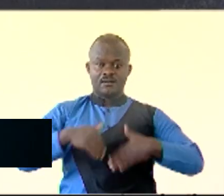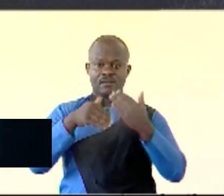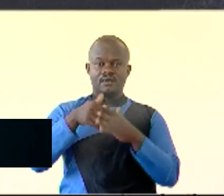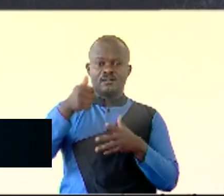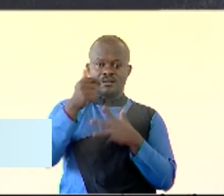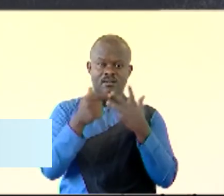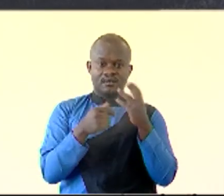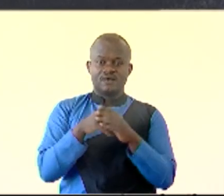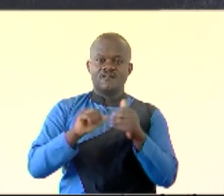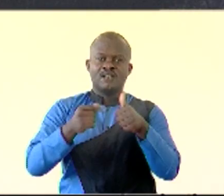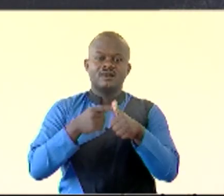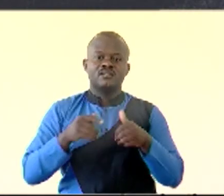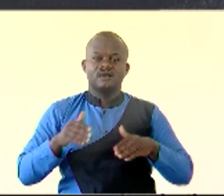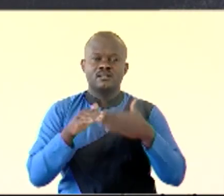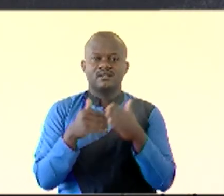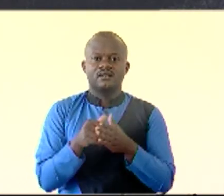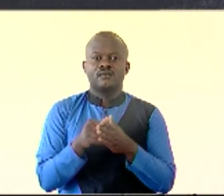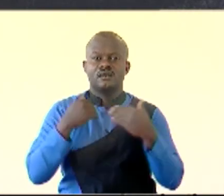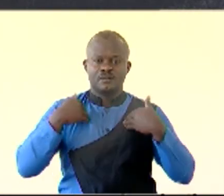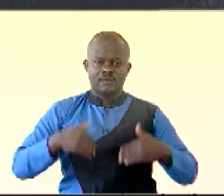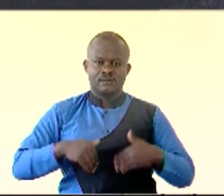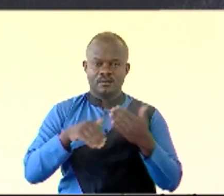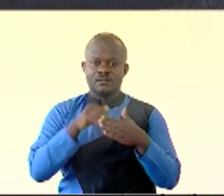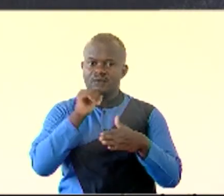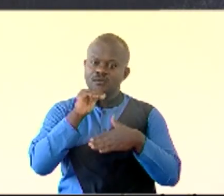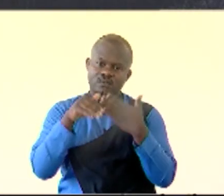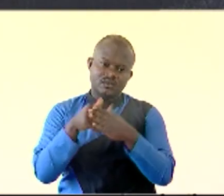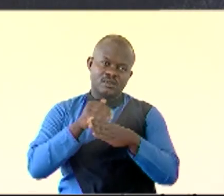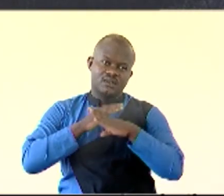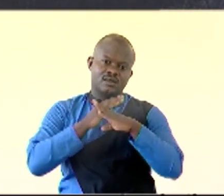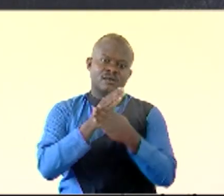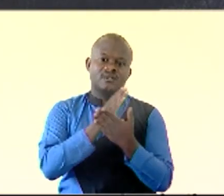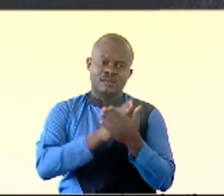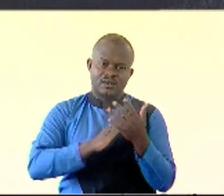line of defense the body does in order to prevent the entry of any